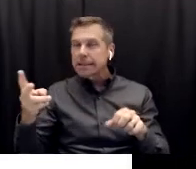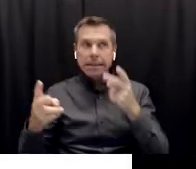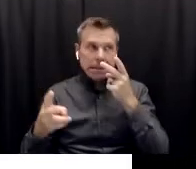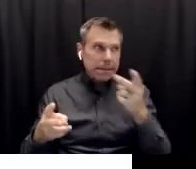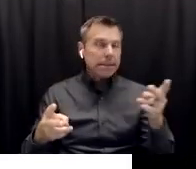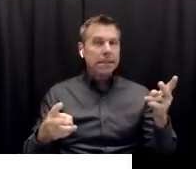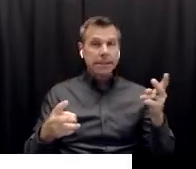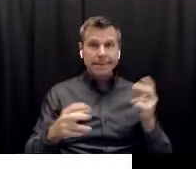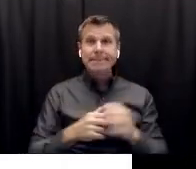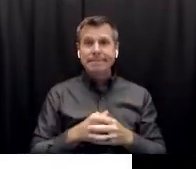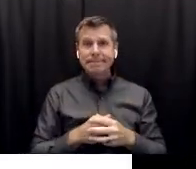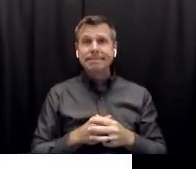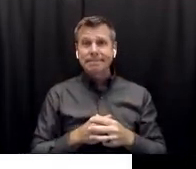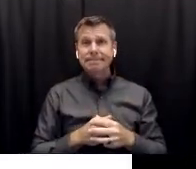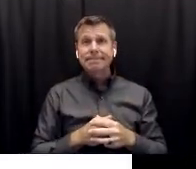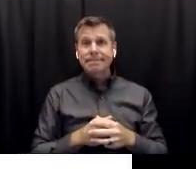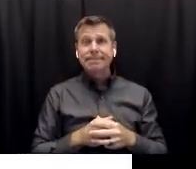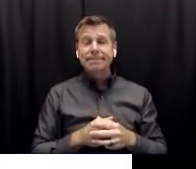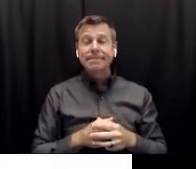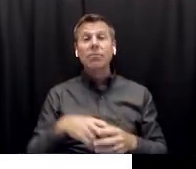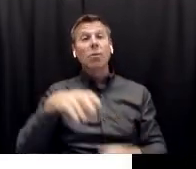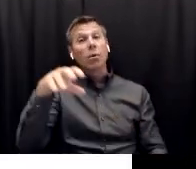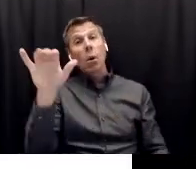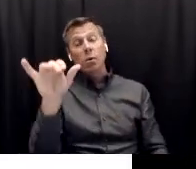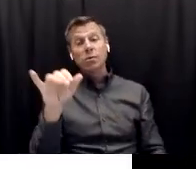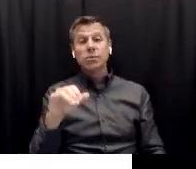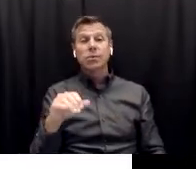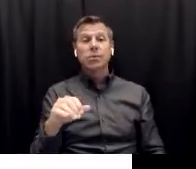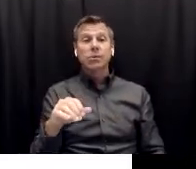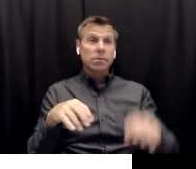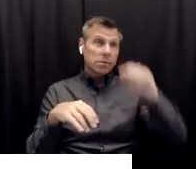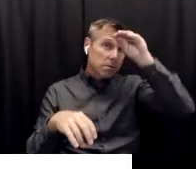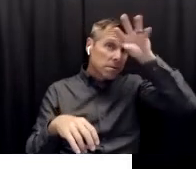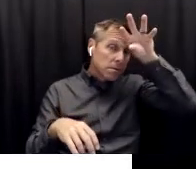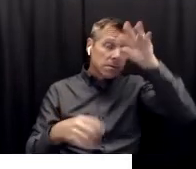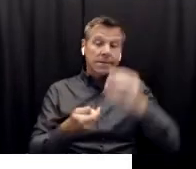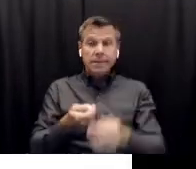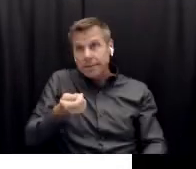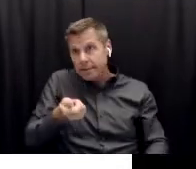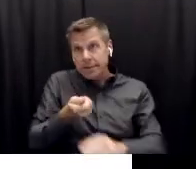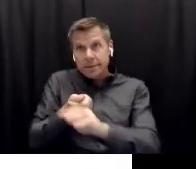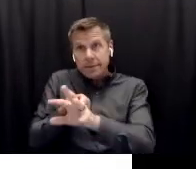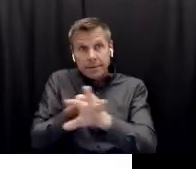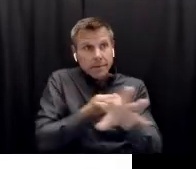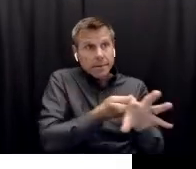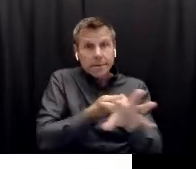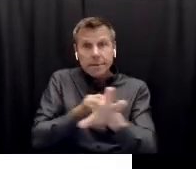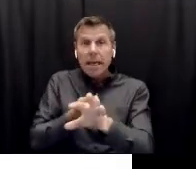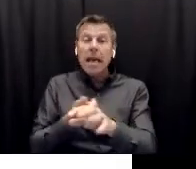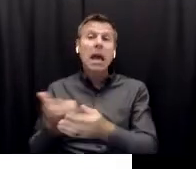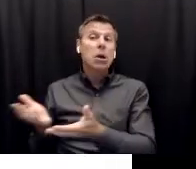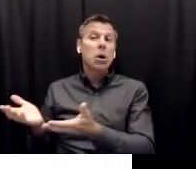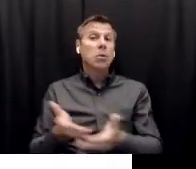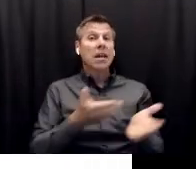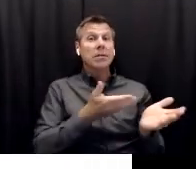Now you may also bring, in addition to headlamps and flashlights, I typically also would bring out red